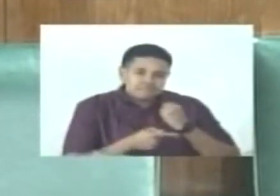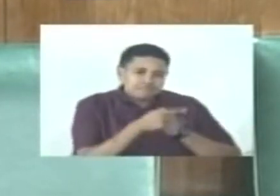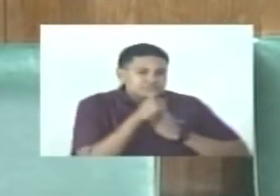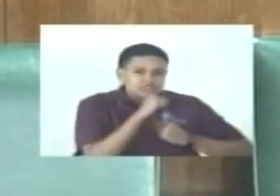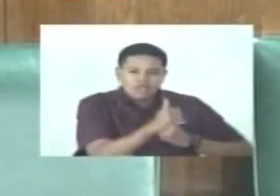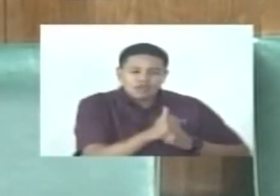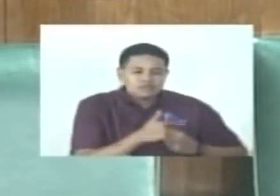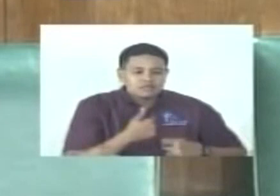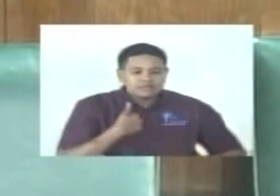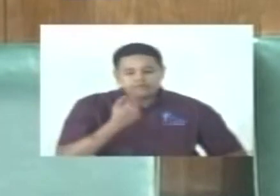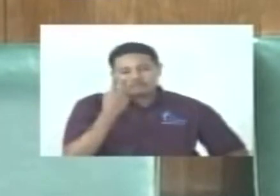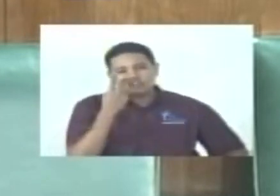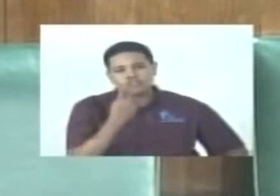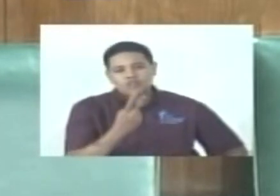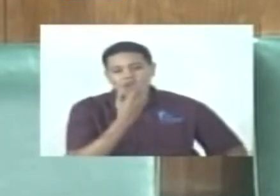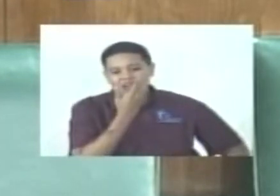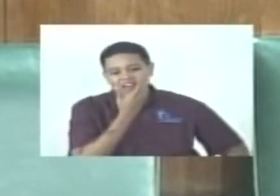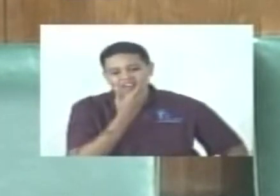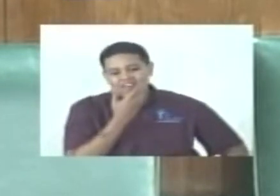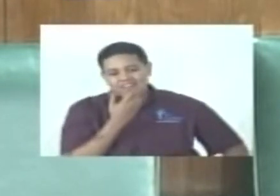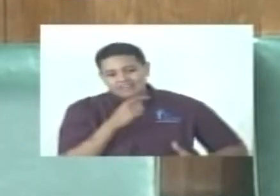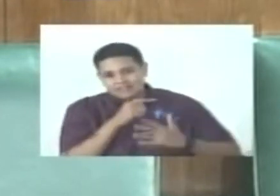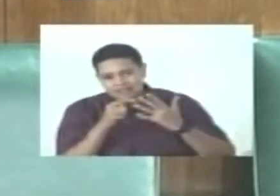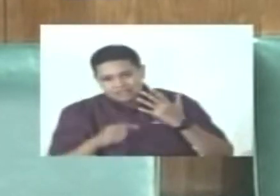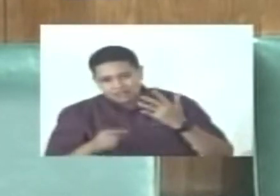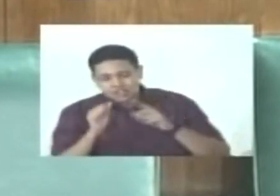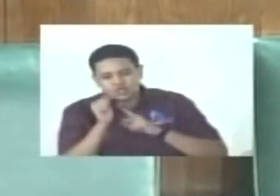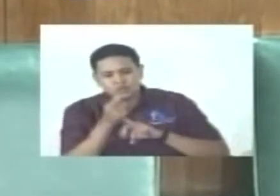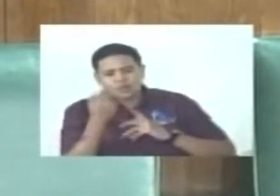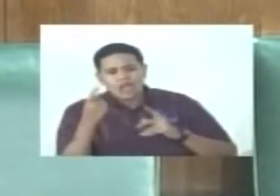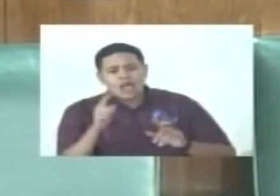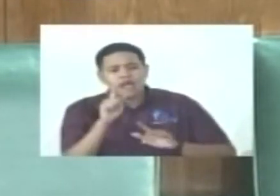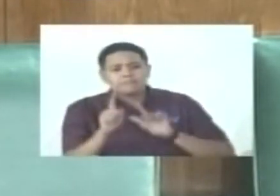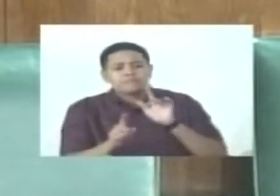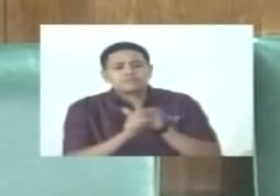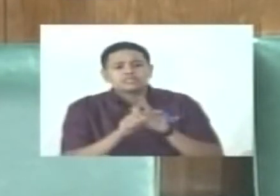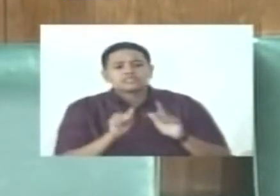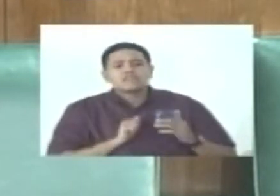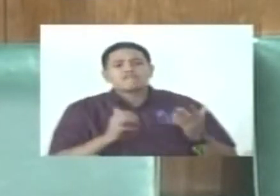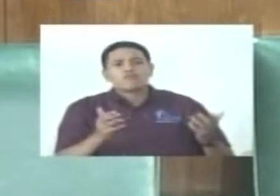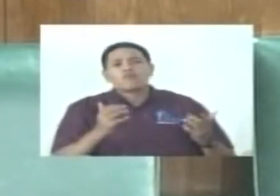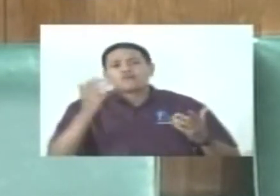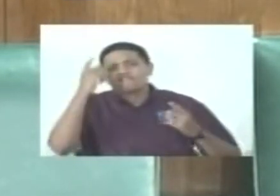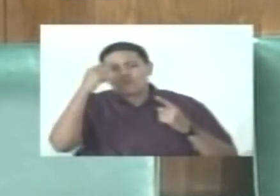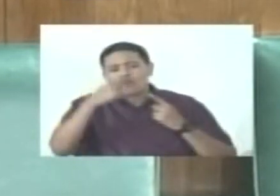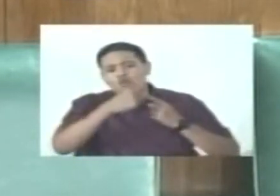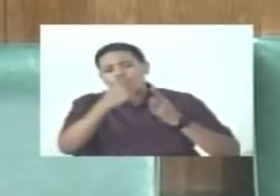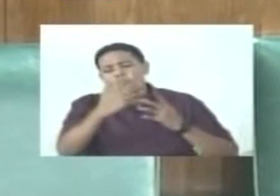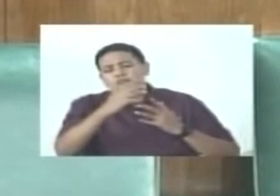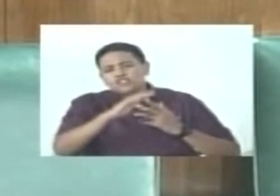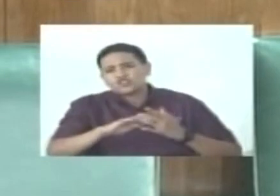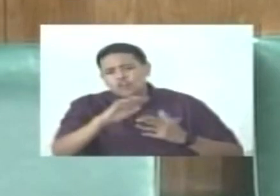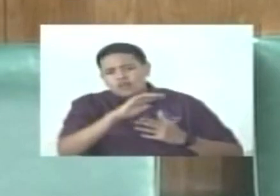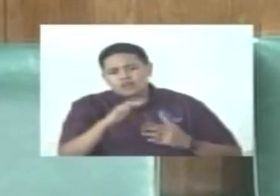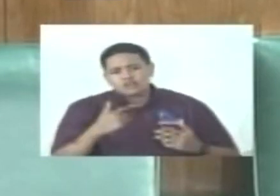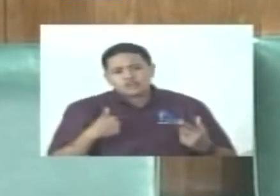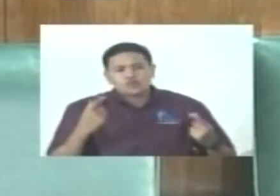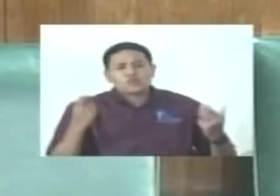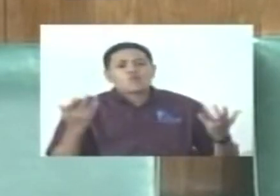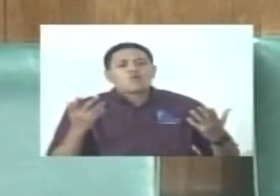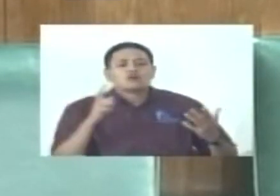I cite these cases. And I want, on behalf of the opposition,